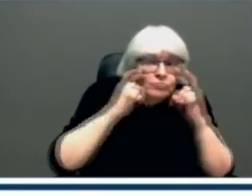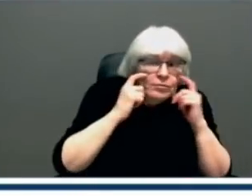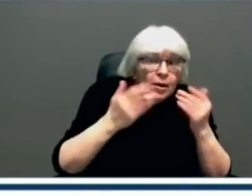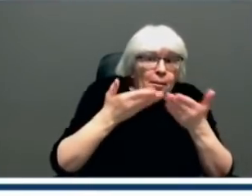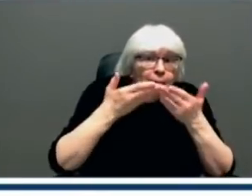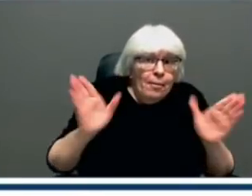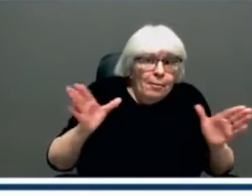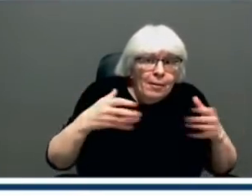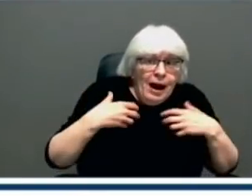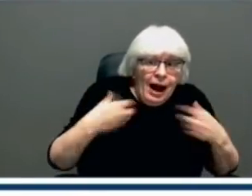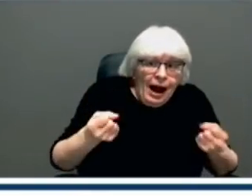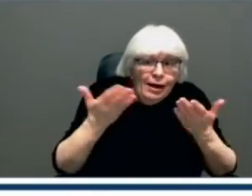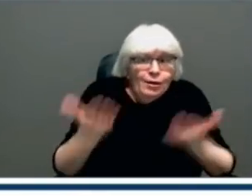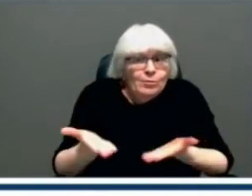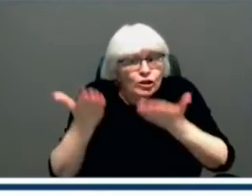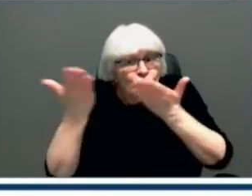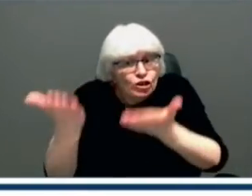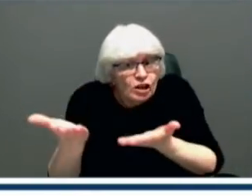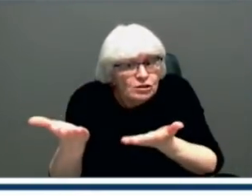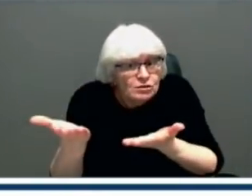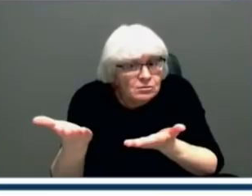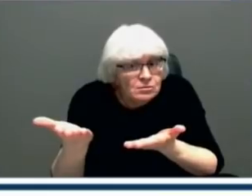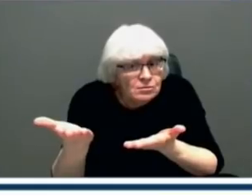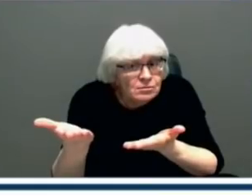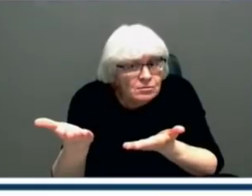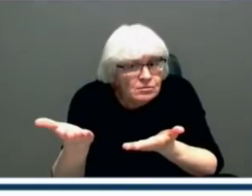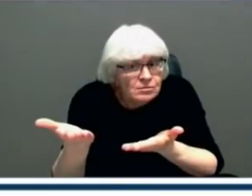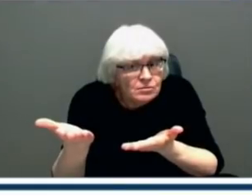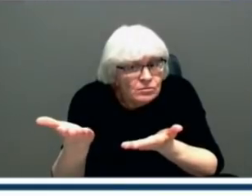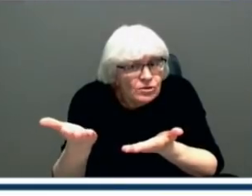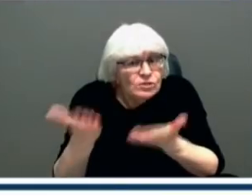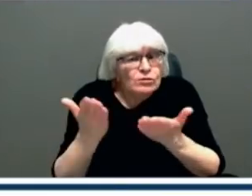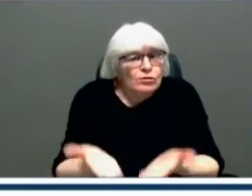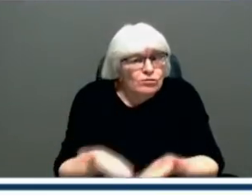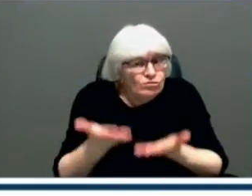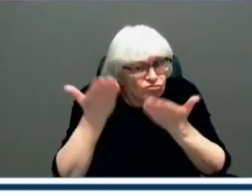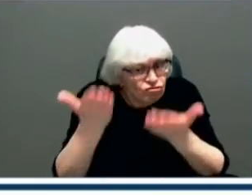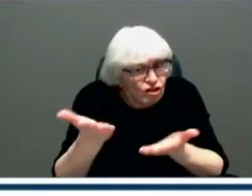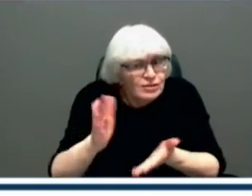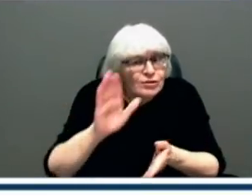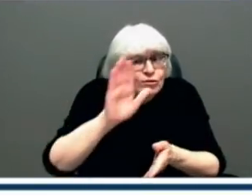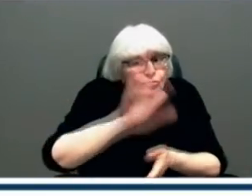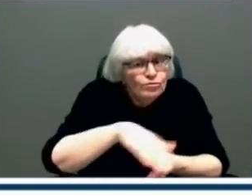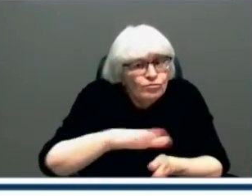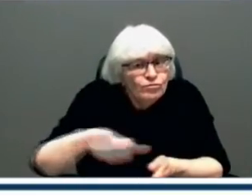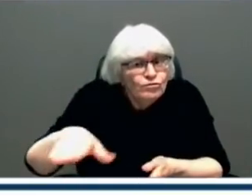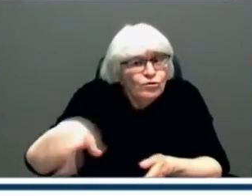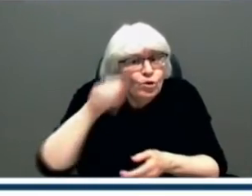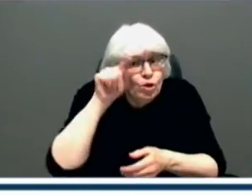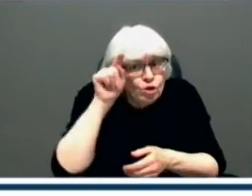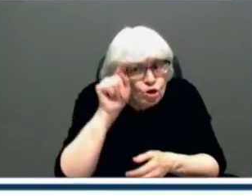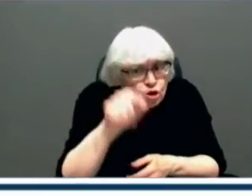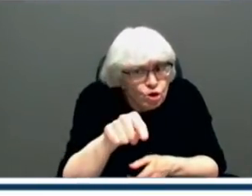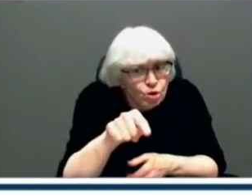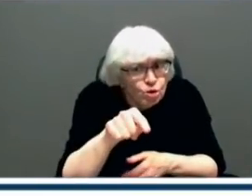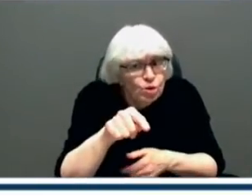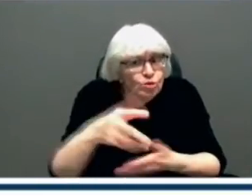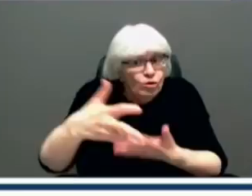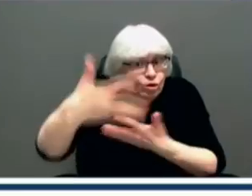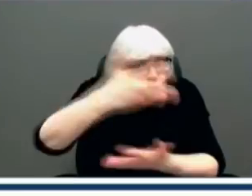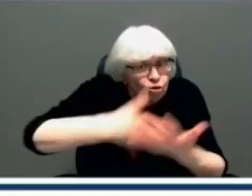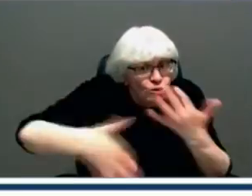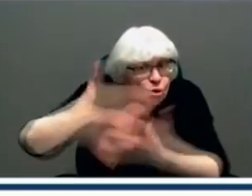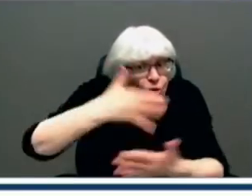continues to be strongly recommending that in places where people were required to wear masks, which is indoor public